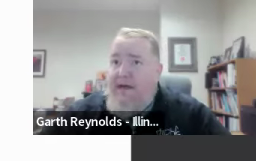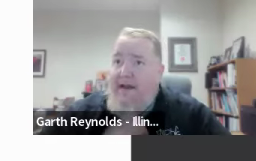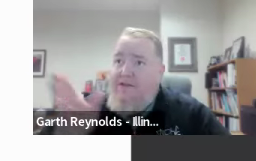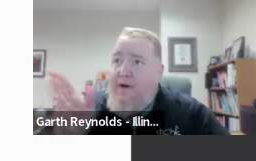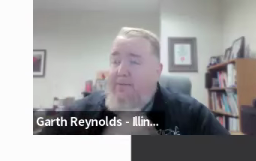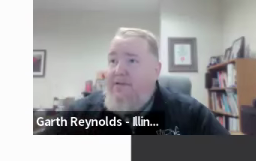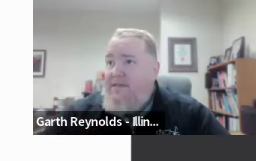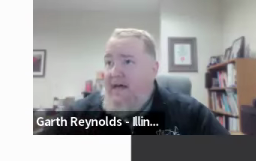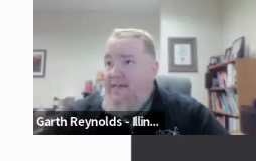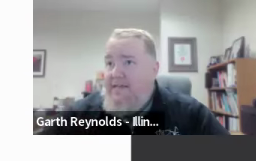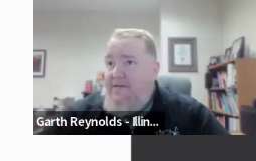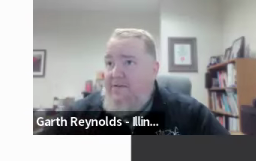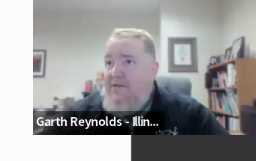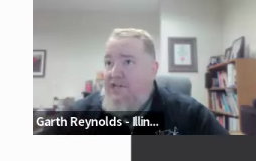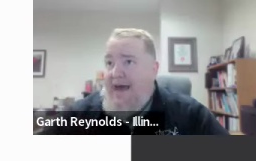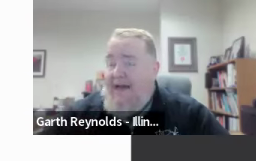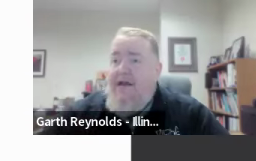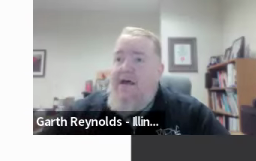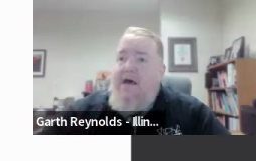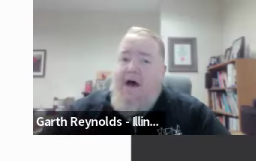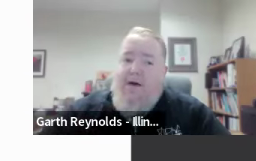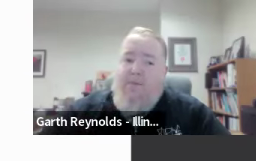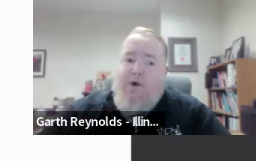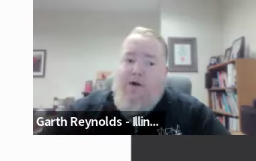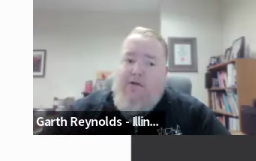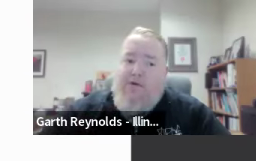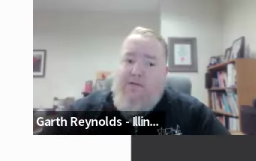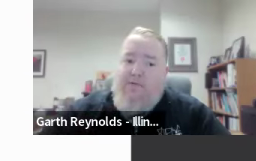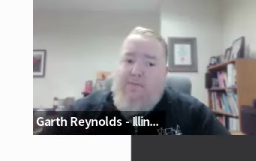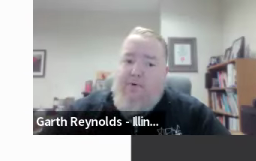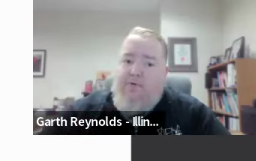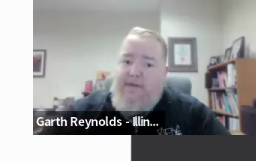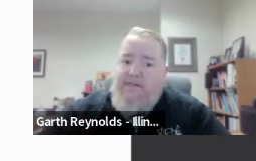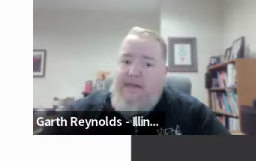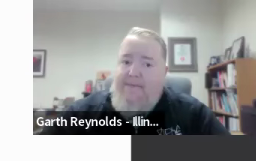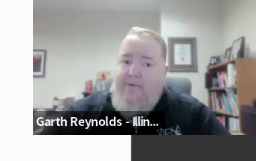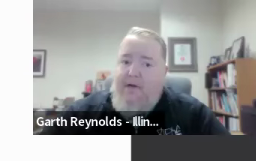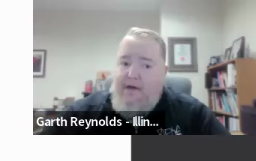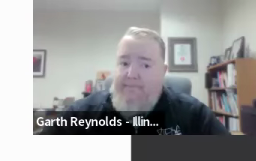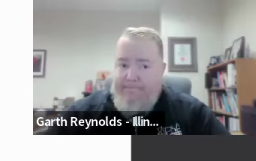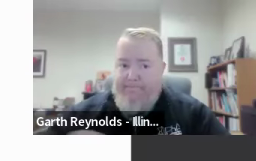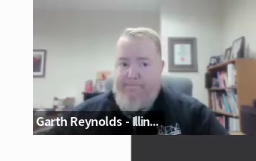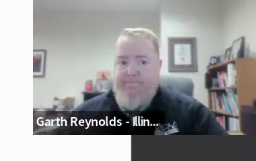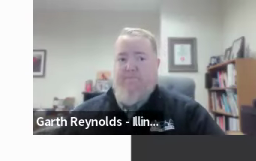social media, and that's why I put the slides into the chat, where you can pull these